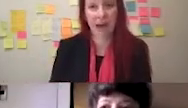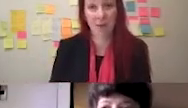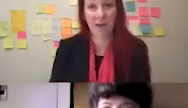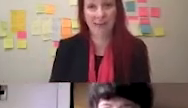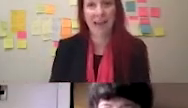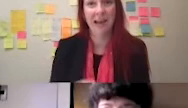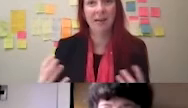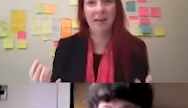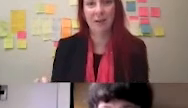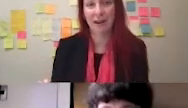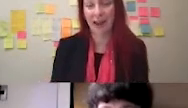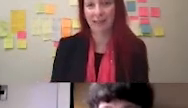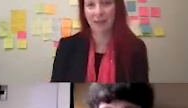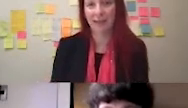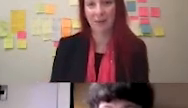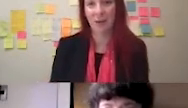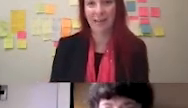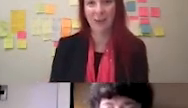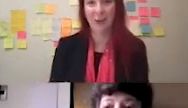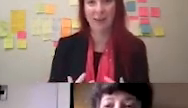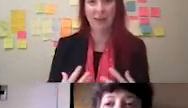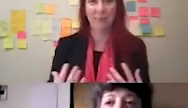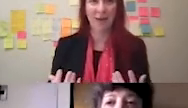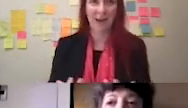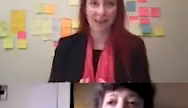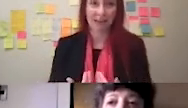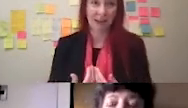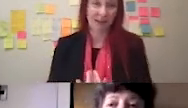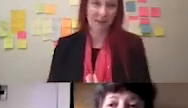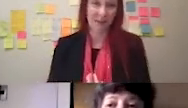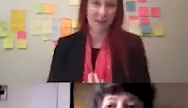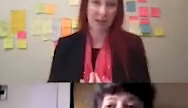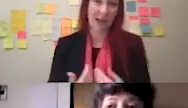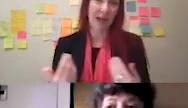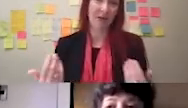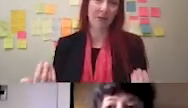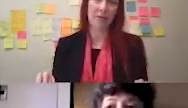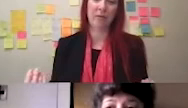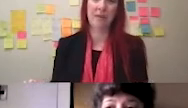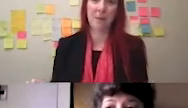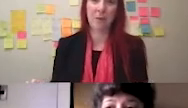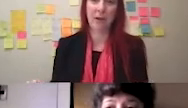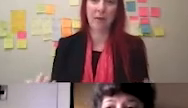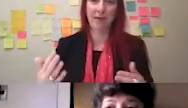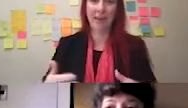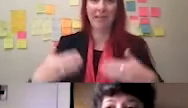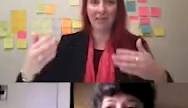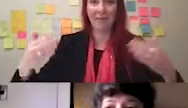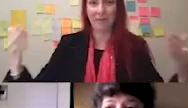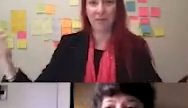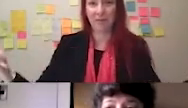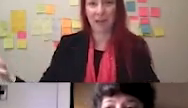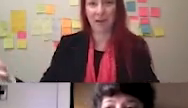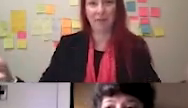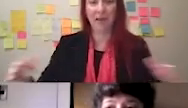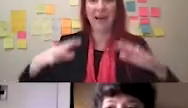being empowered. And there are certain aspects that we can do that empower us individually and also those that we work with, and then